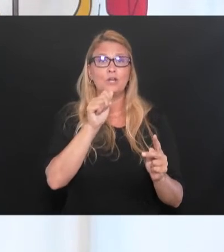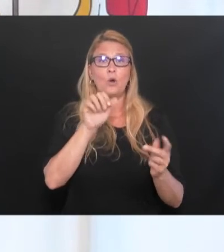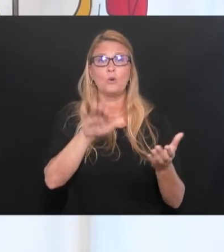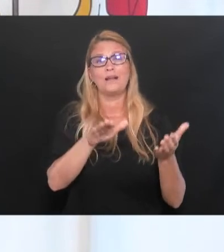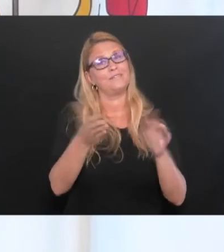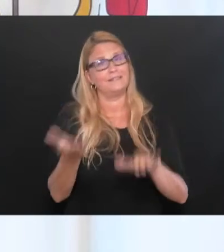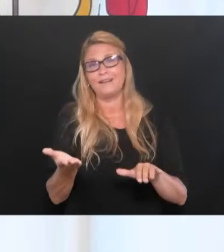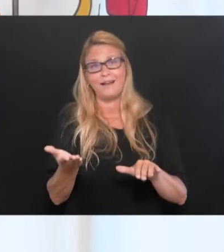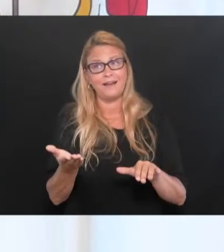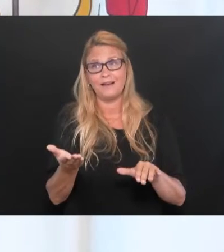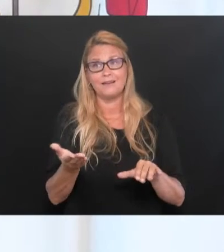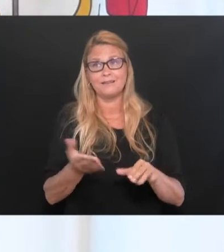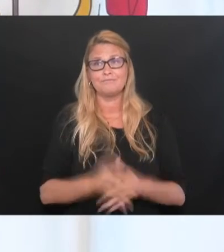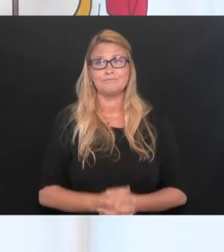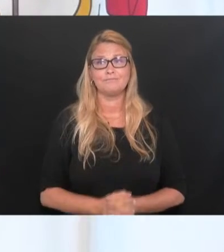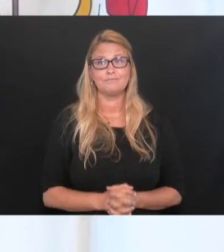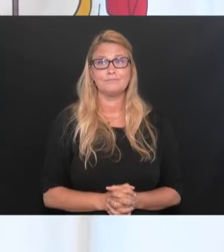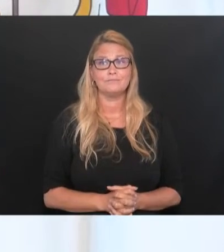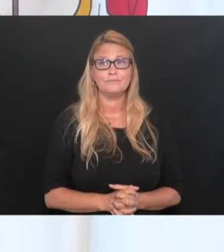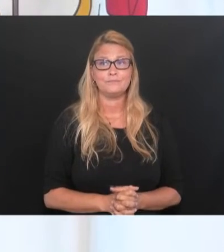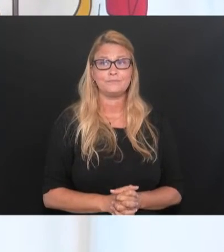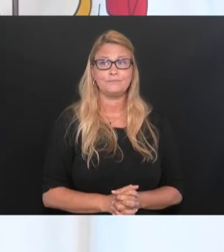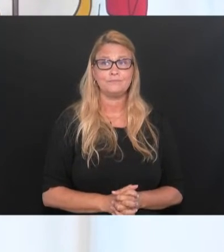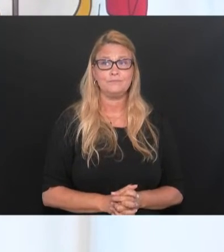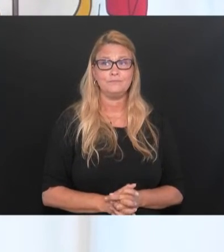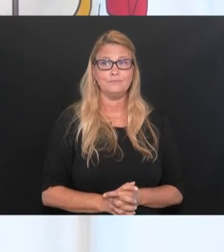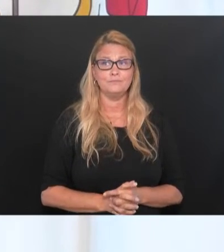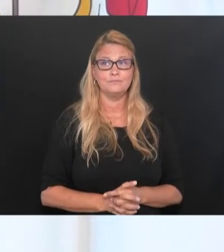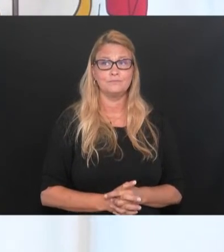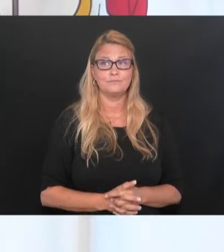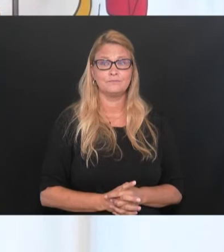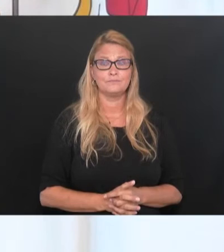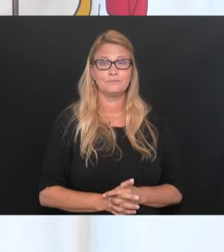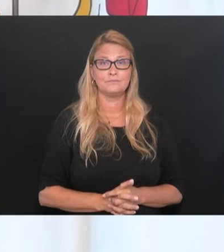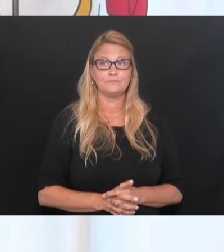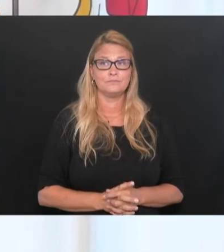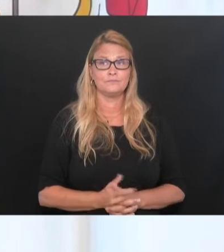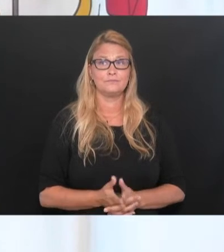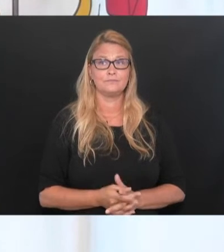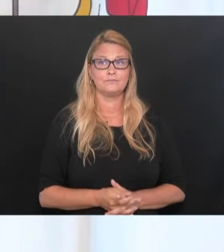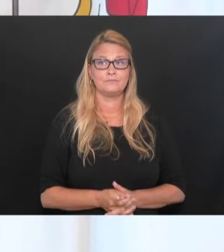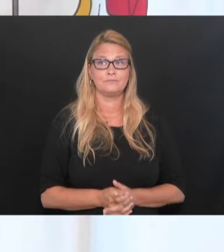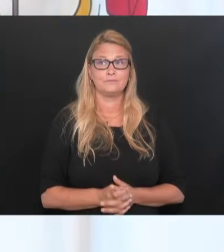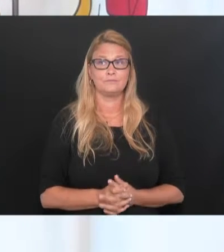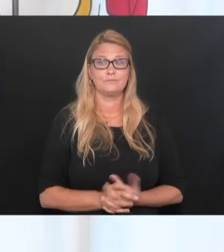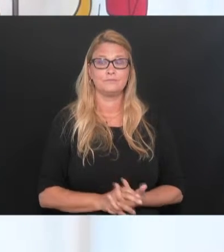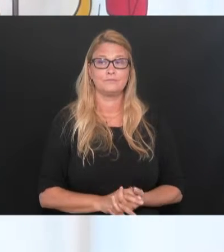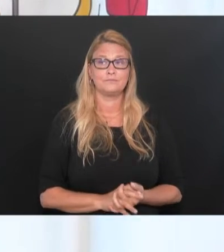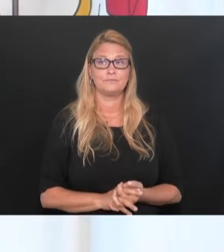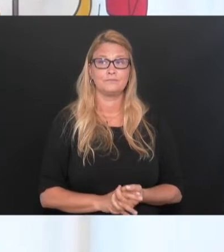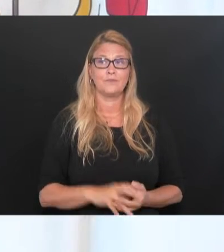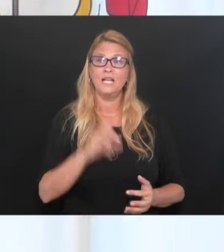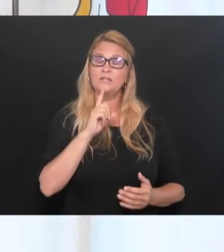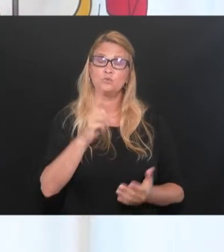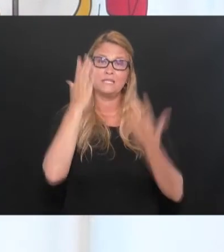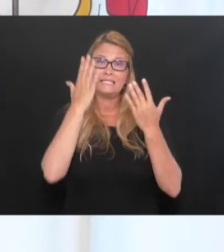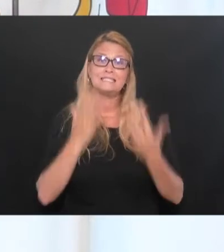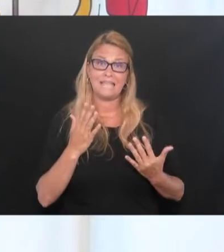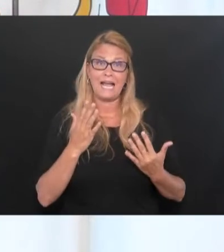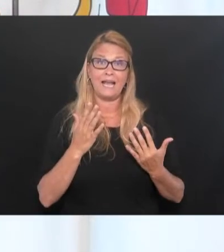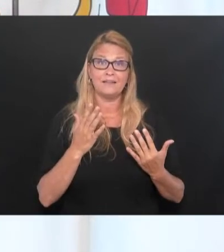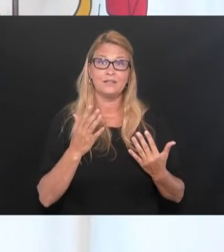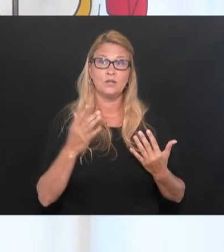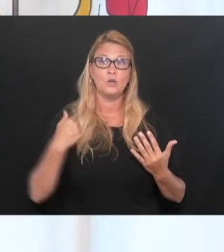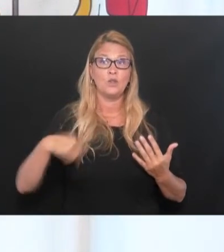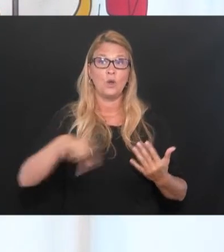a loved one. You know, but Kenny, it's a crying shame that we've got to come here